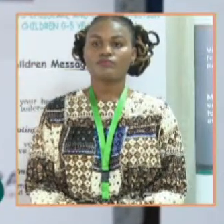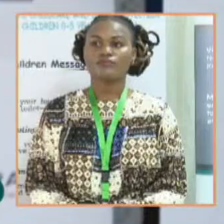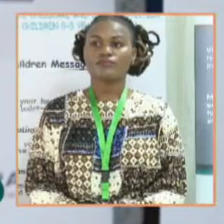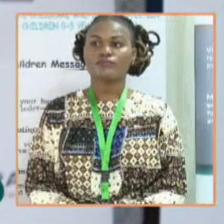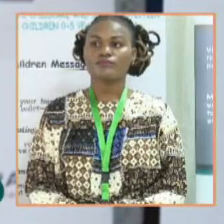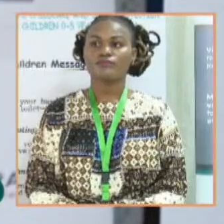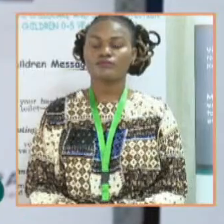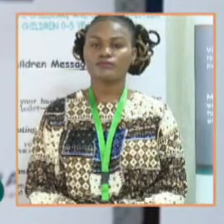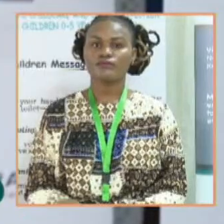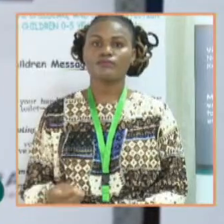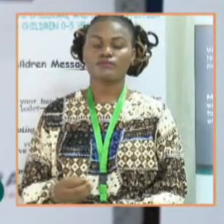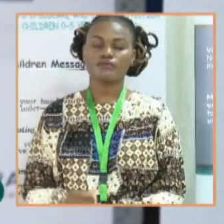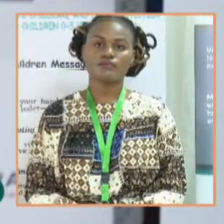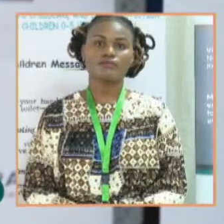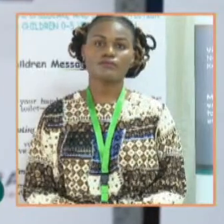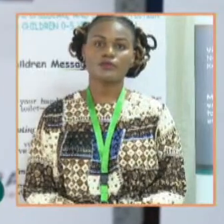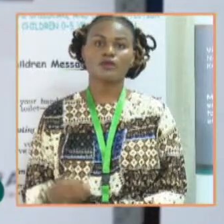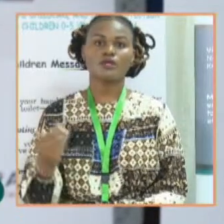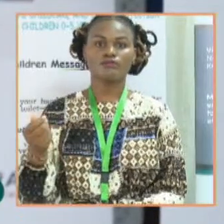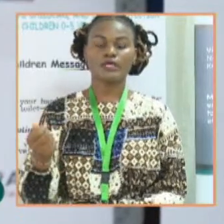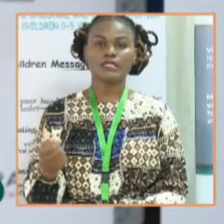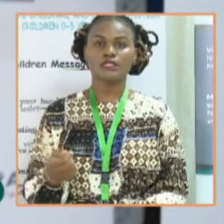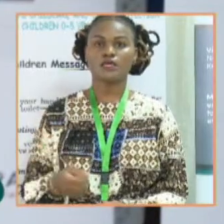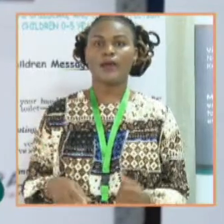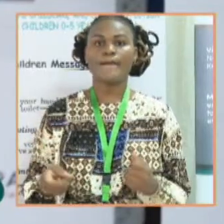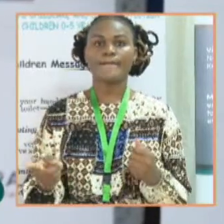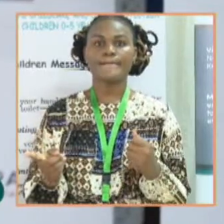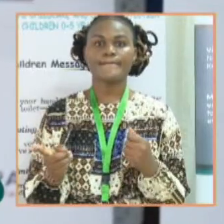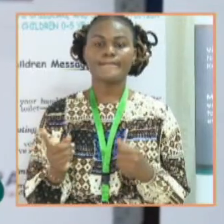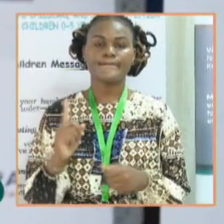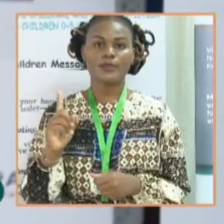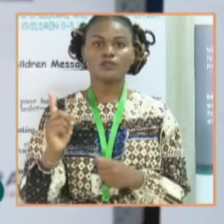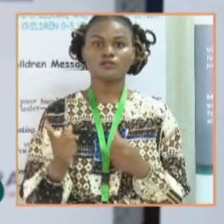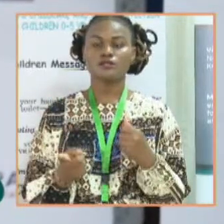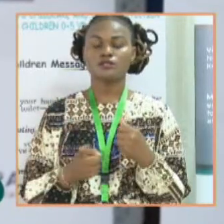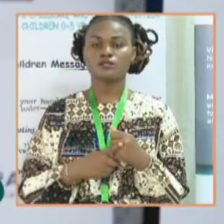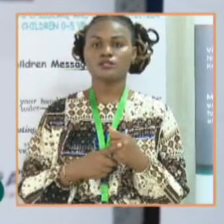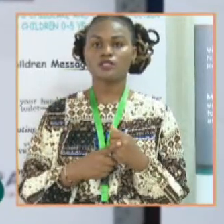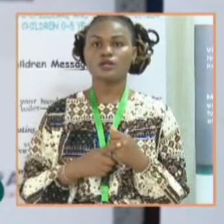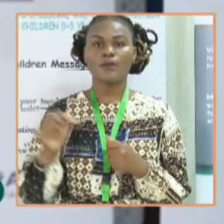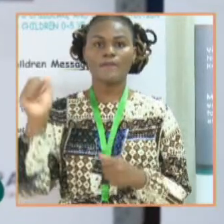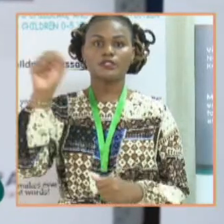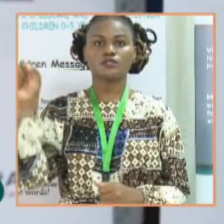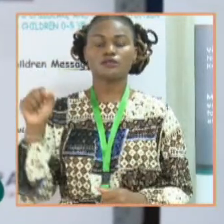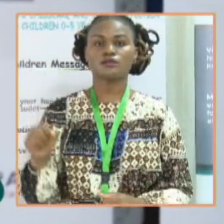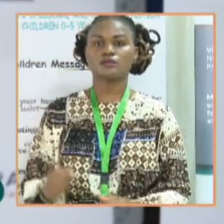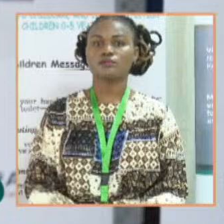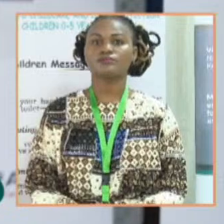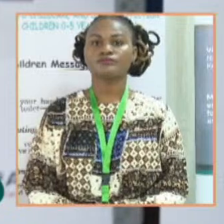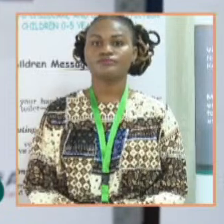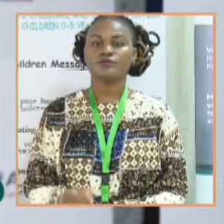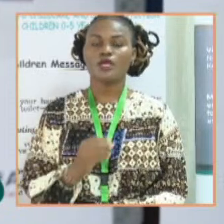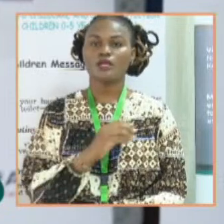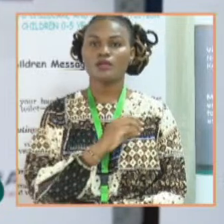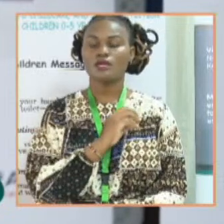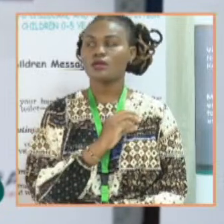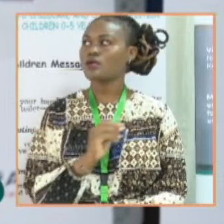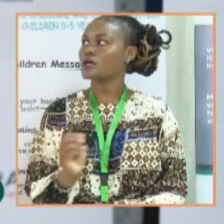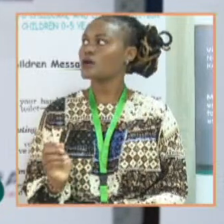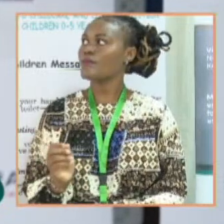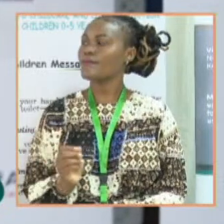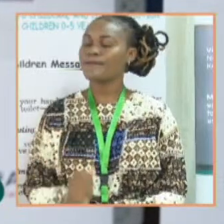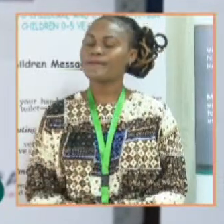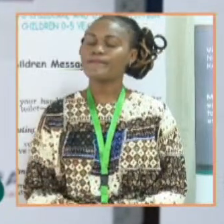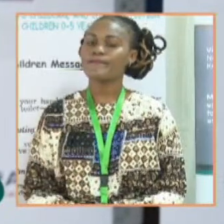this 9% to 16%, it ranged between 87% and 101%. So